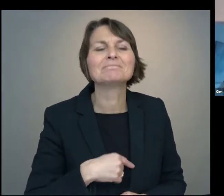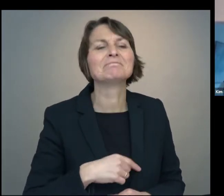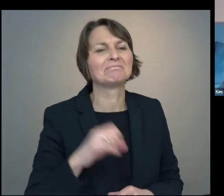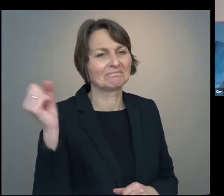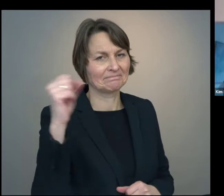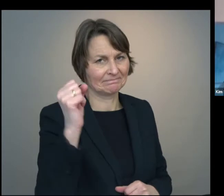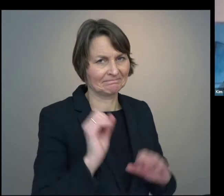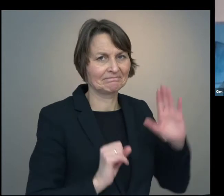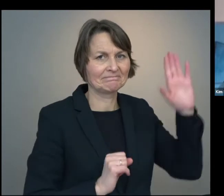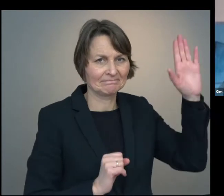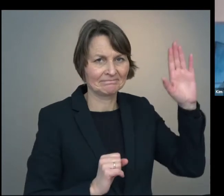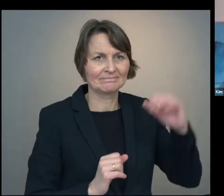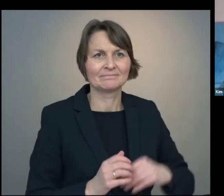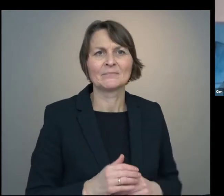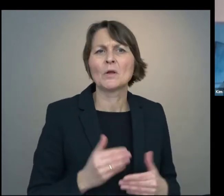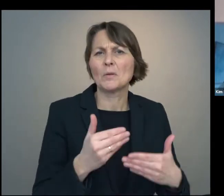thing